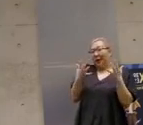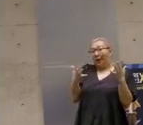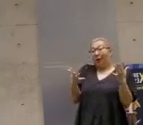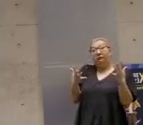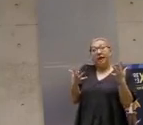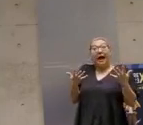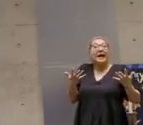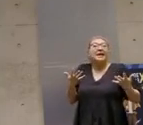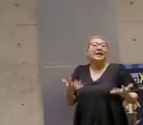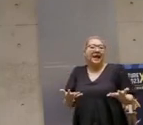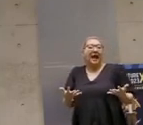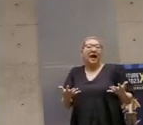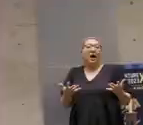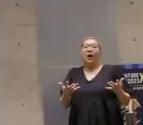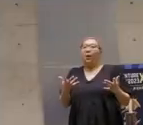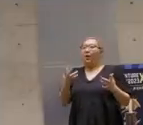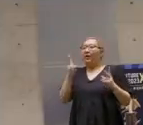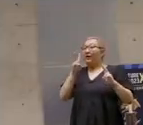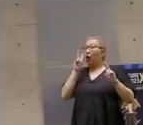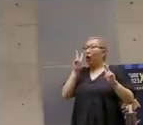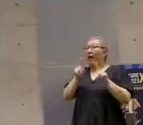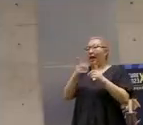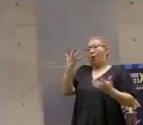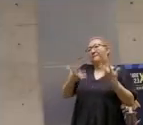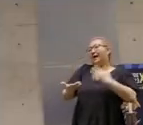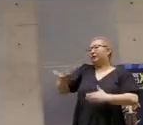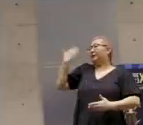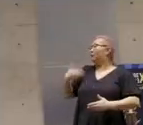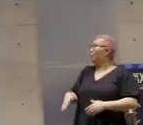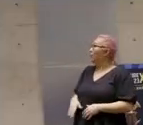now compared to what it did before. So here we go.